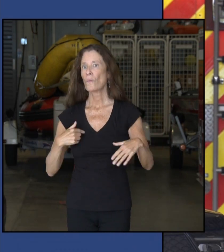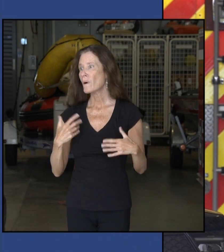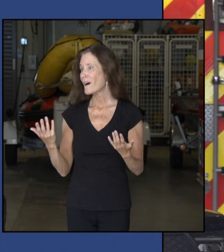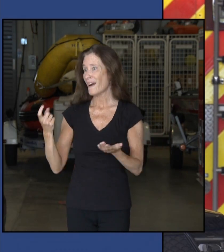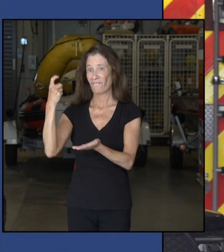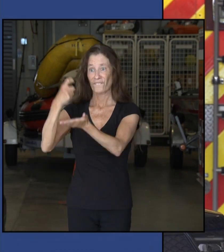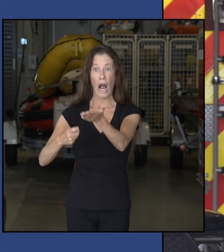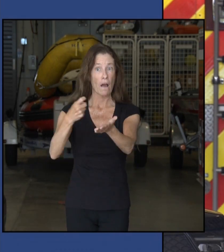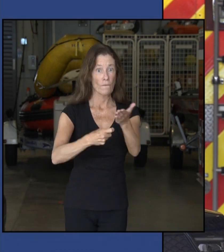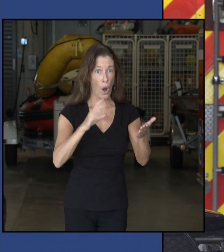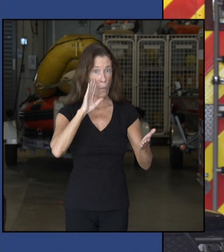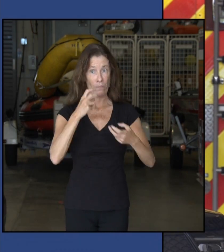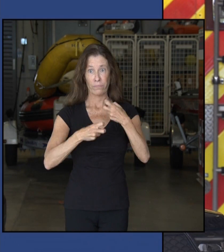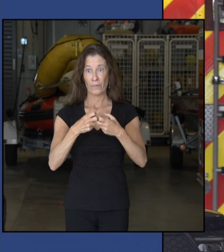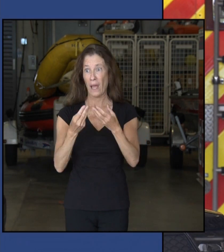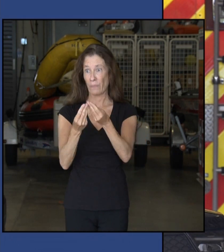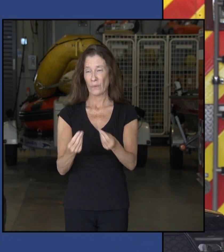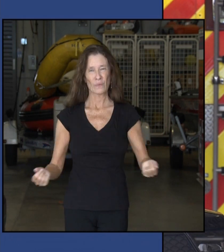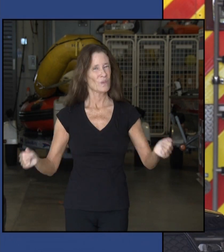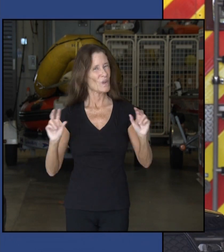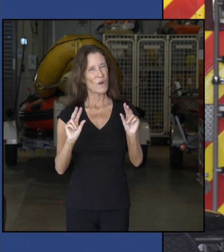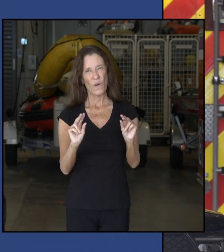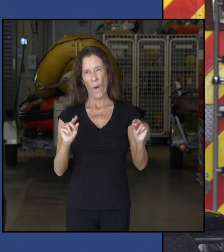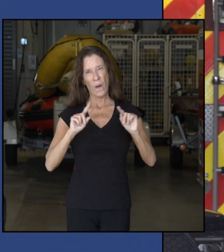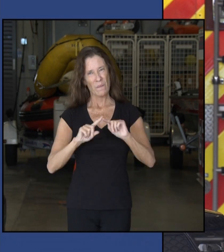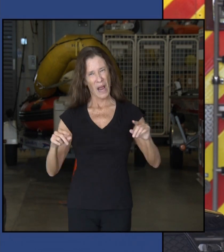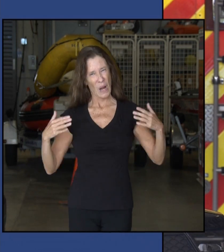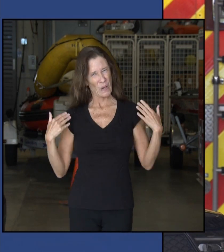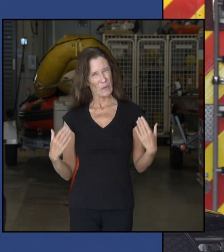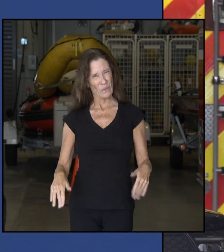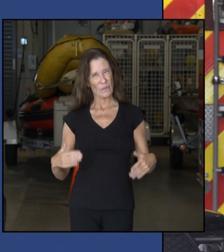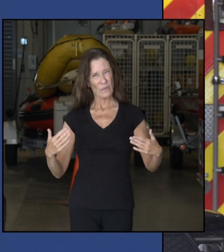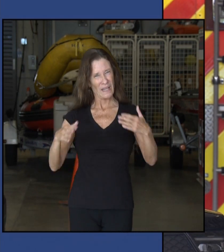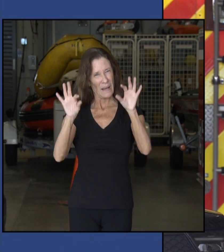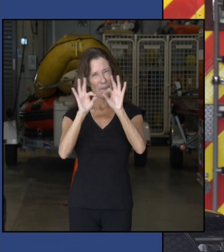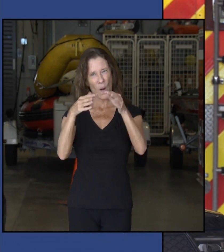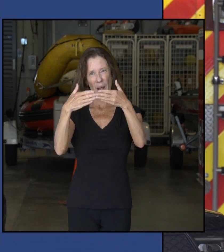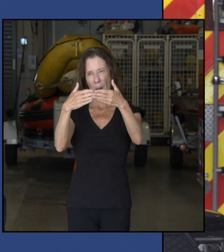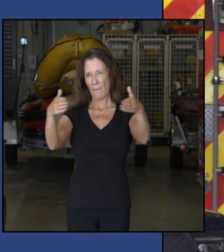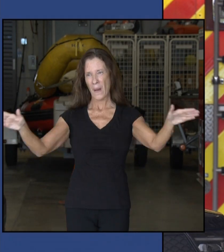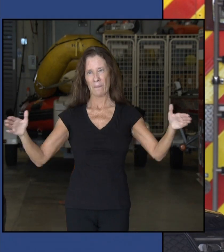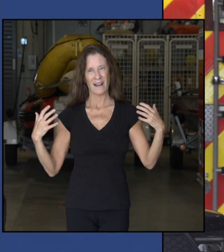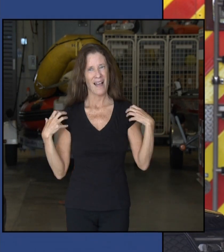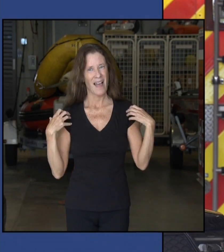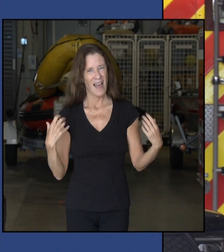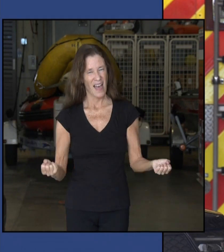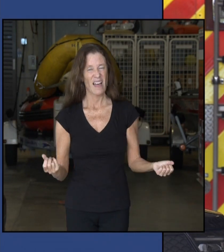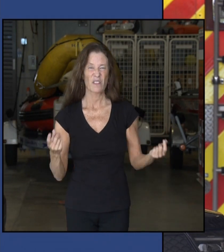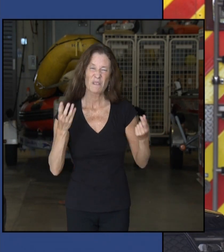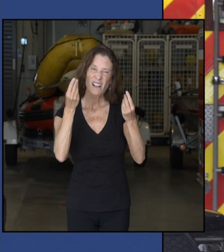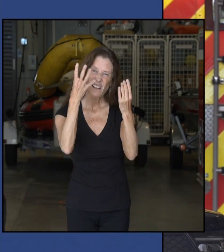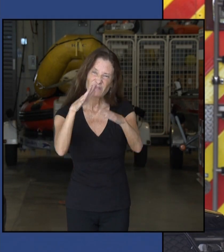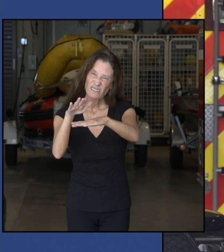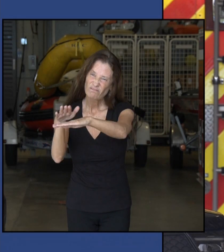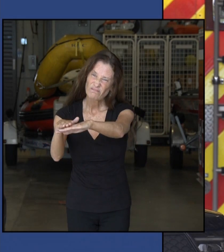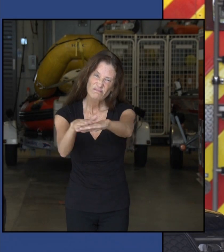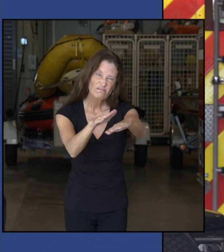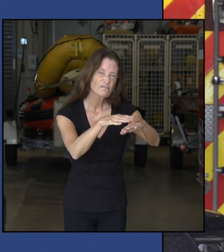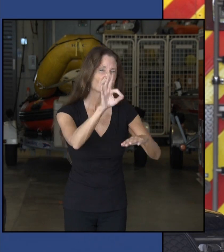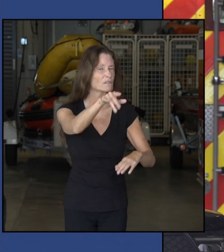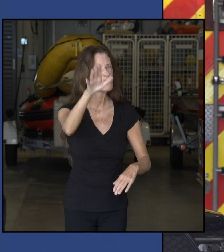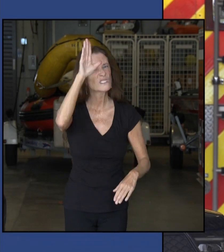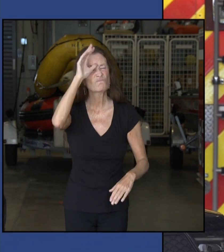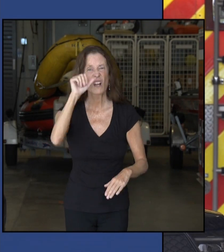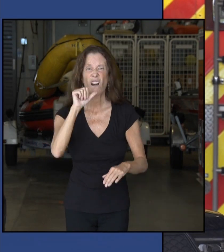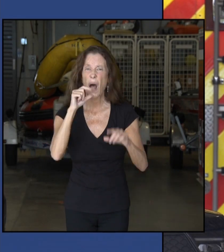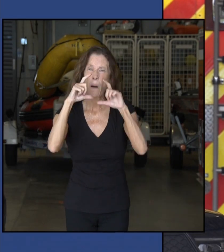threat of this public health emergency means that penalties may be imposed for persons and businesses willfully